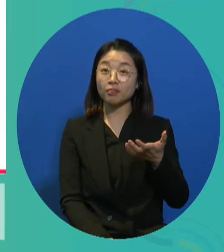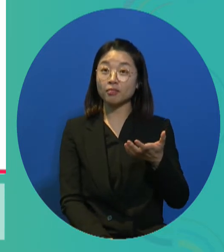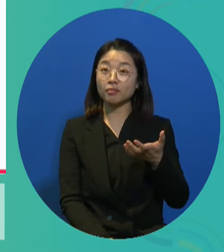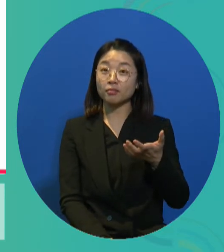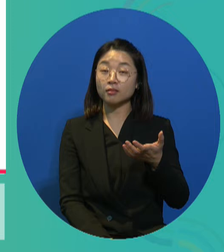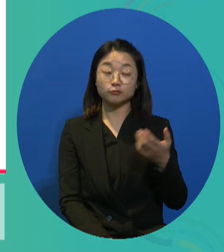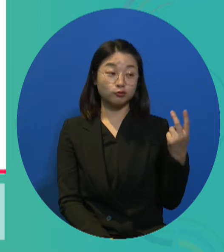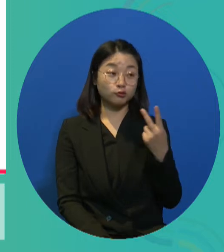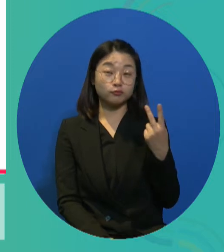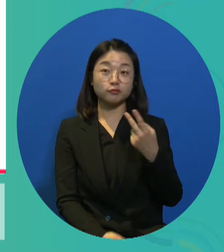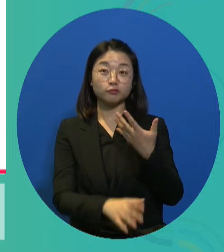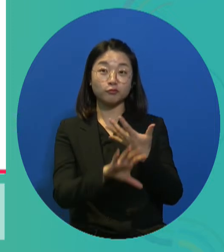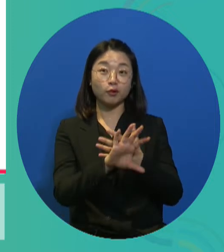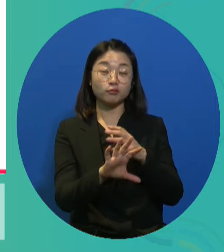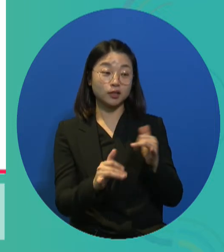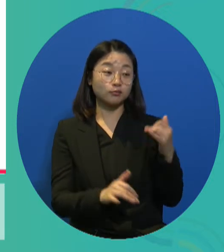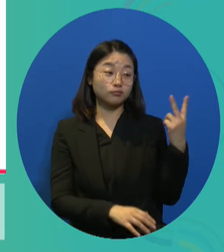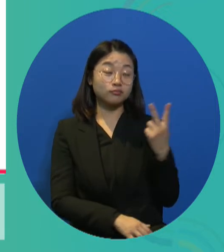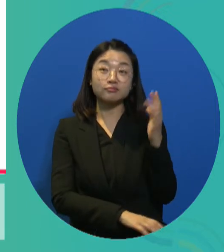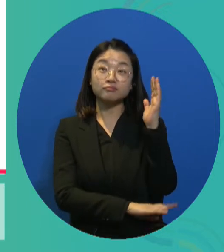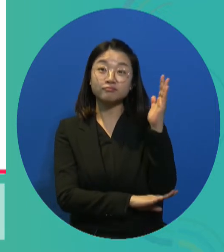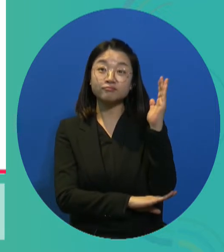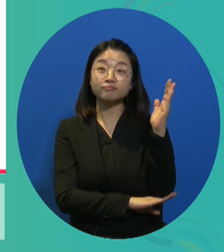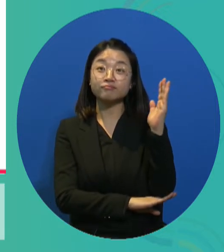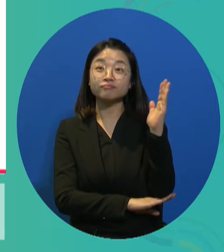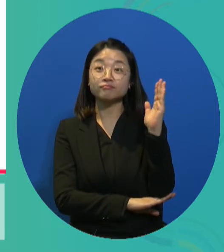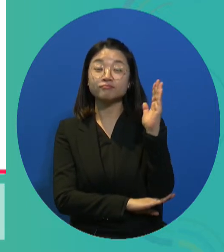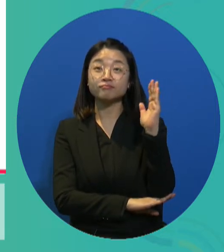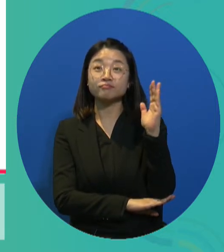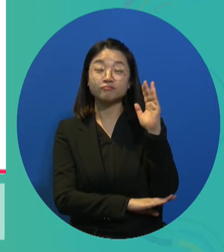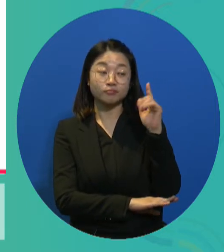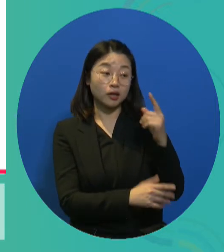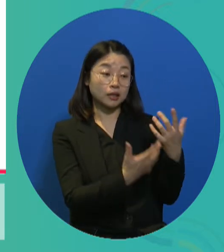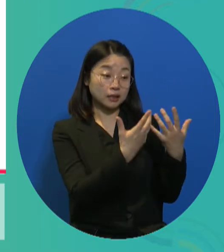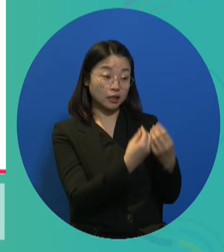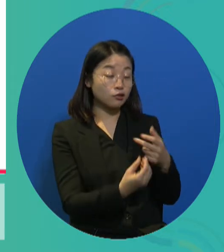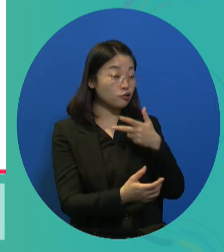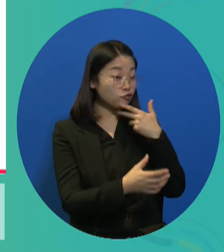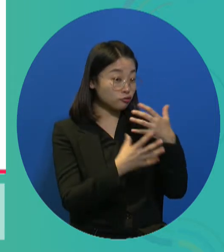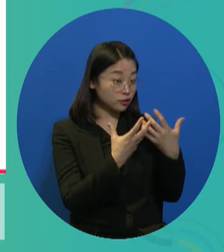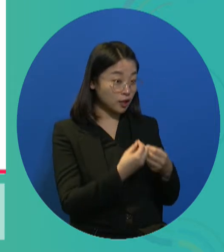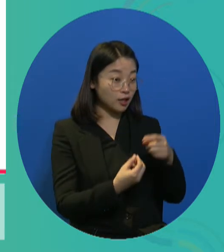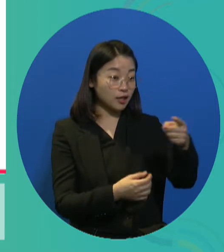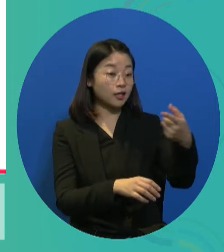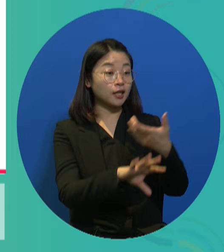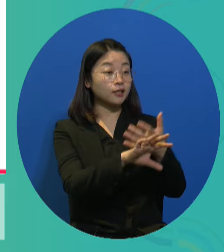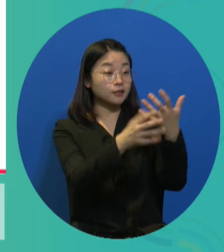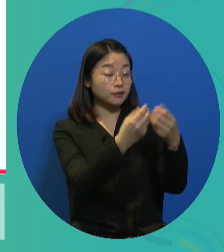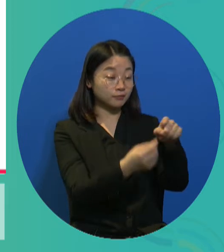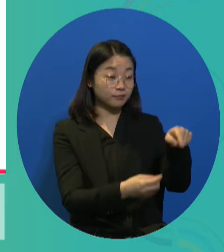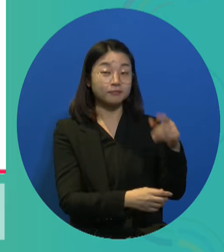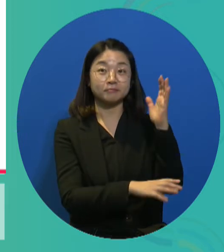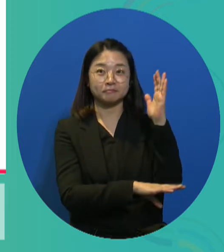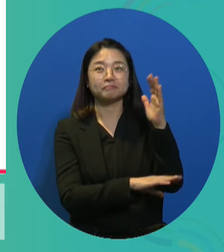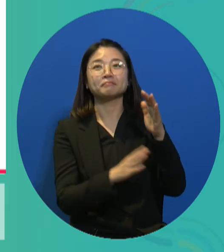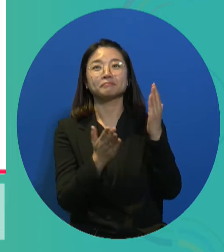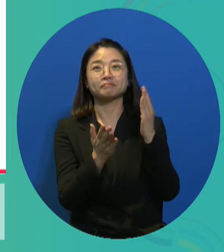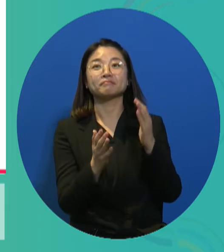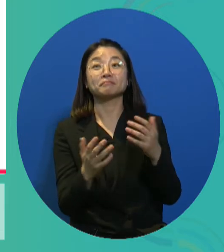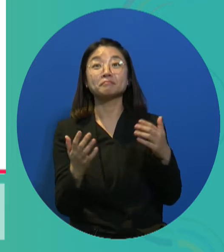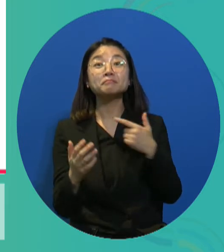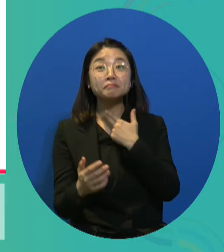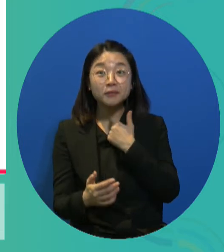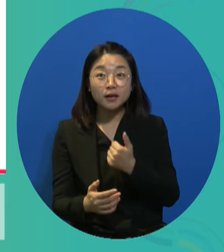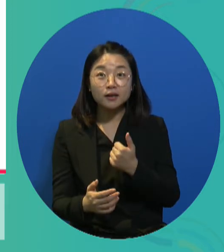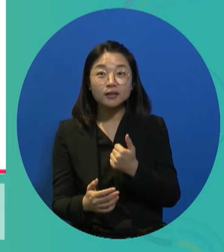as already has been mentioned by our colleagues Ellen and Stephen, they've already illustrated the different case examples of